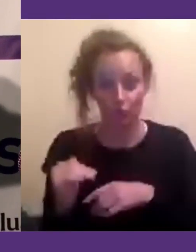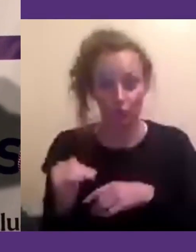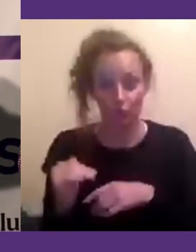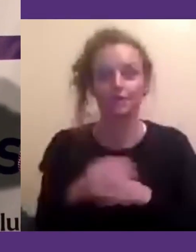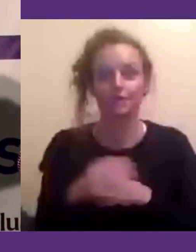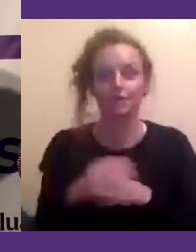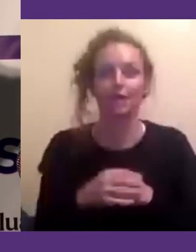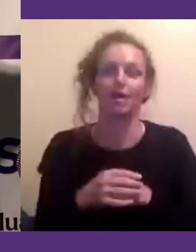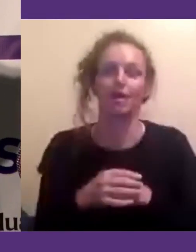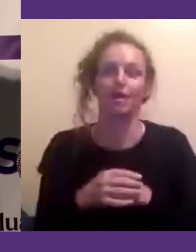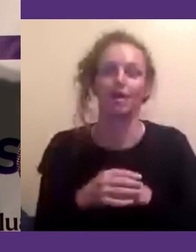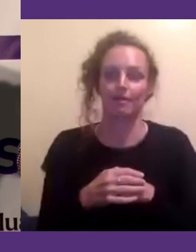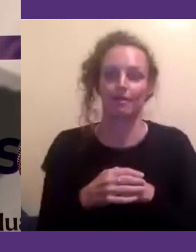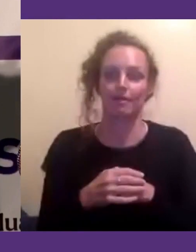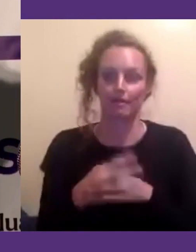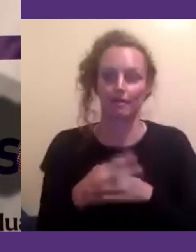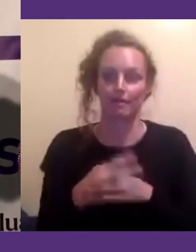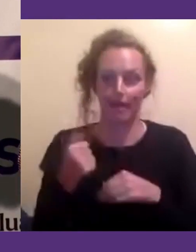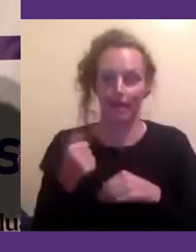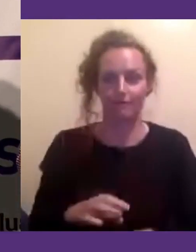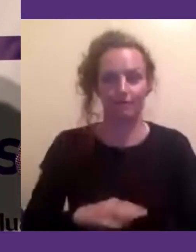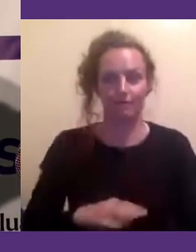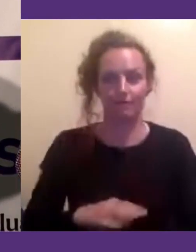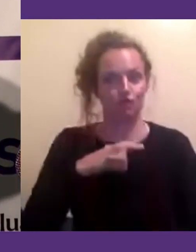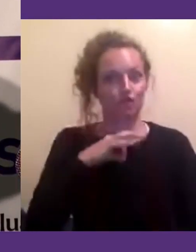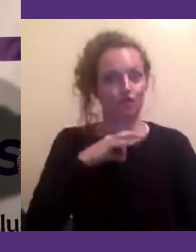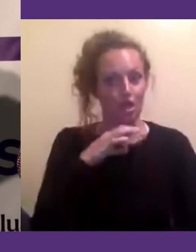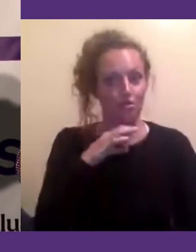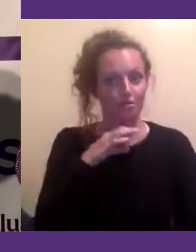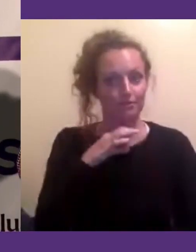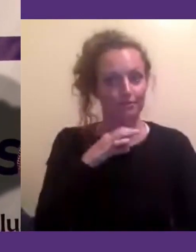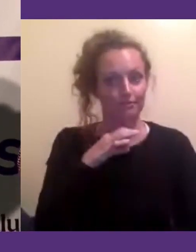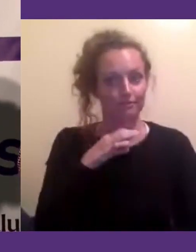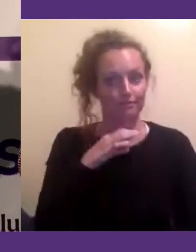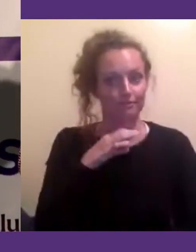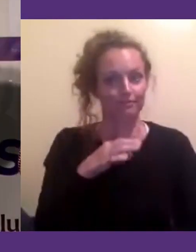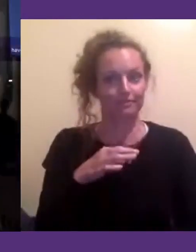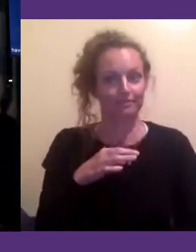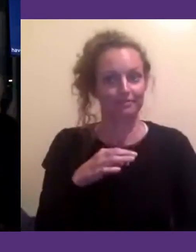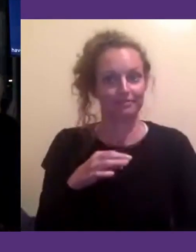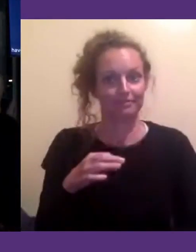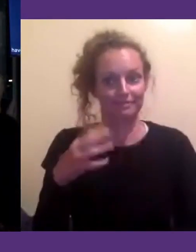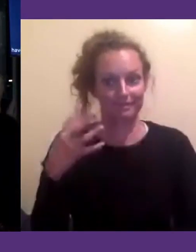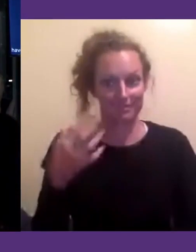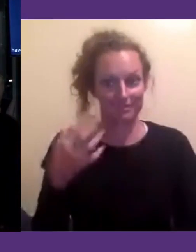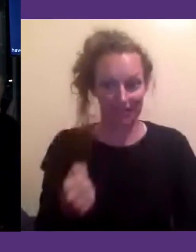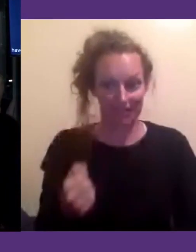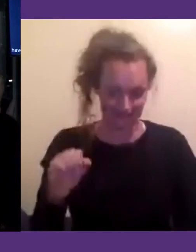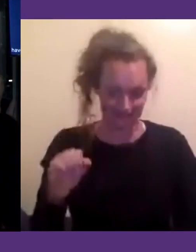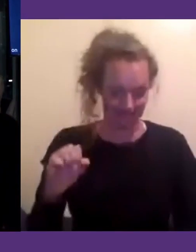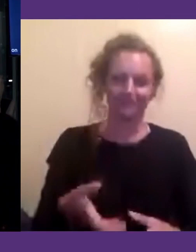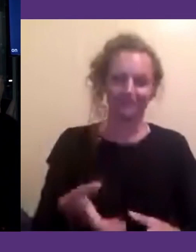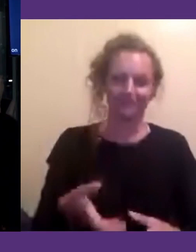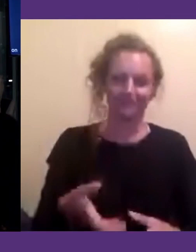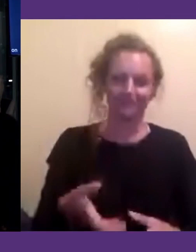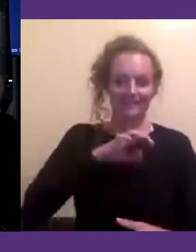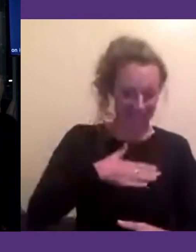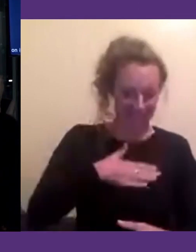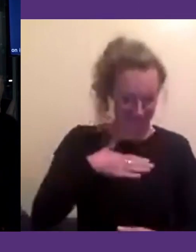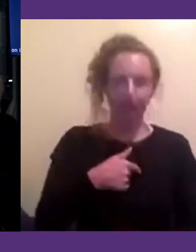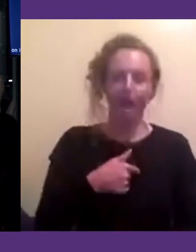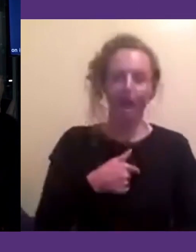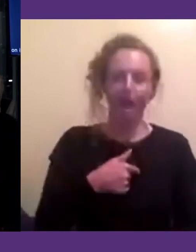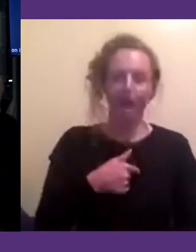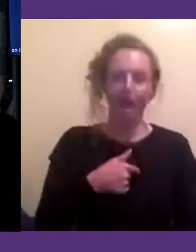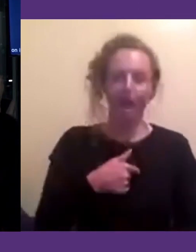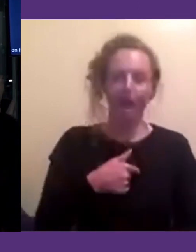on it until my colleague got it out. So thank you, JC. A jacket and a flat cap. So I work at